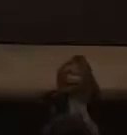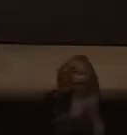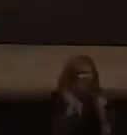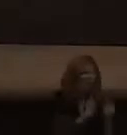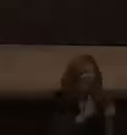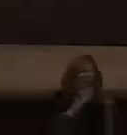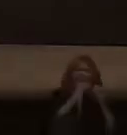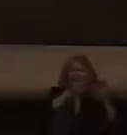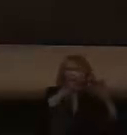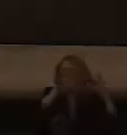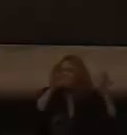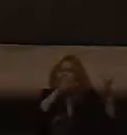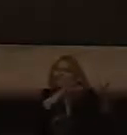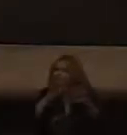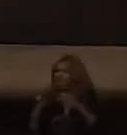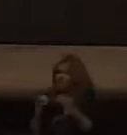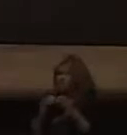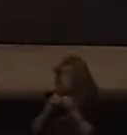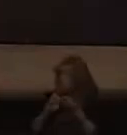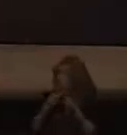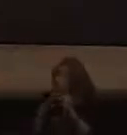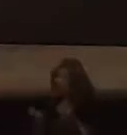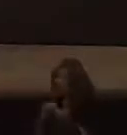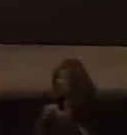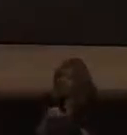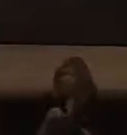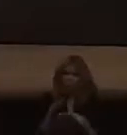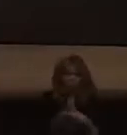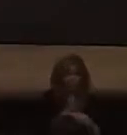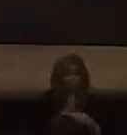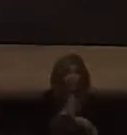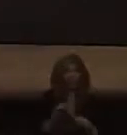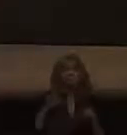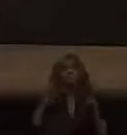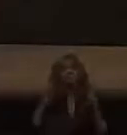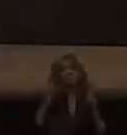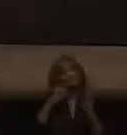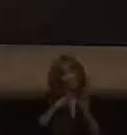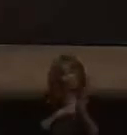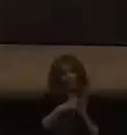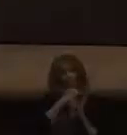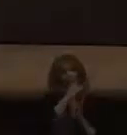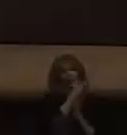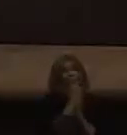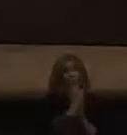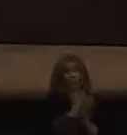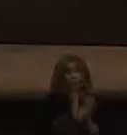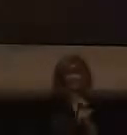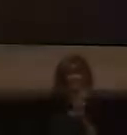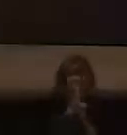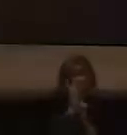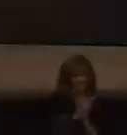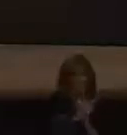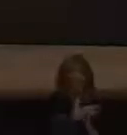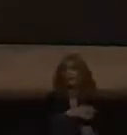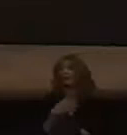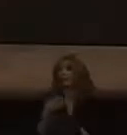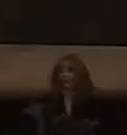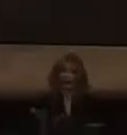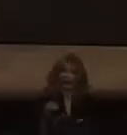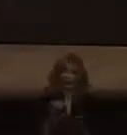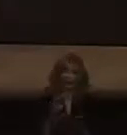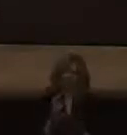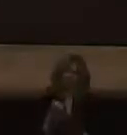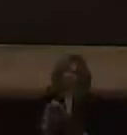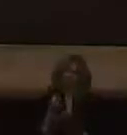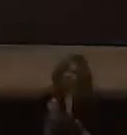existing consumer base and their networks. Art Beyond Sight, for example, and the mayor's office for people with disabilities.